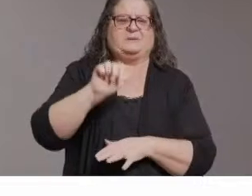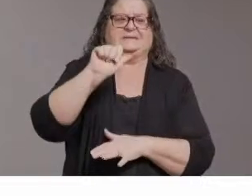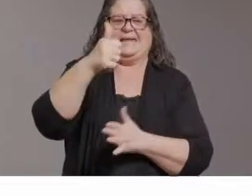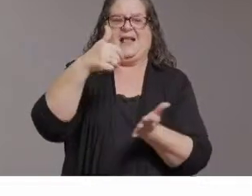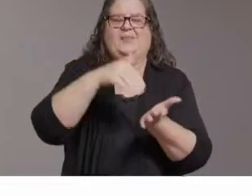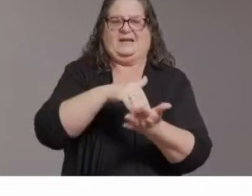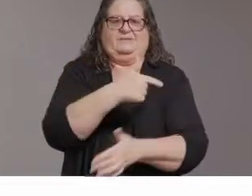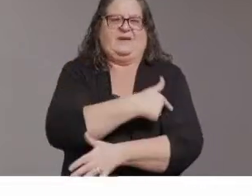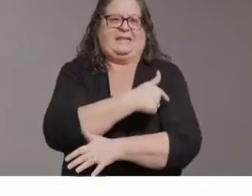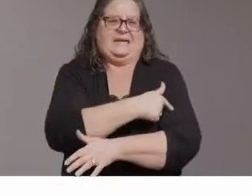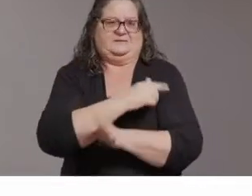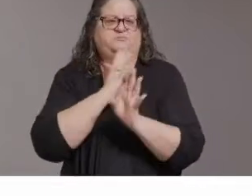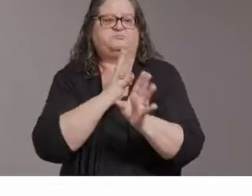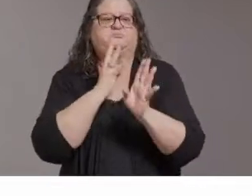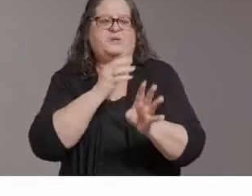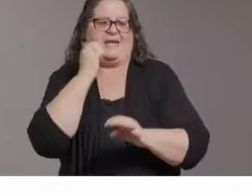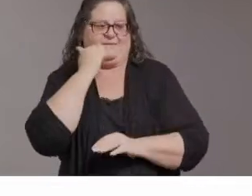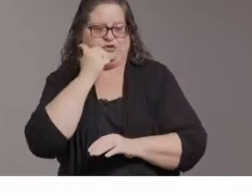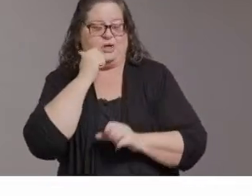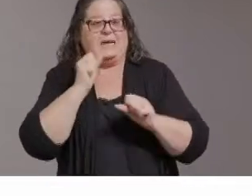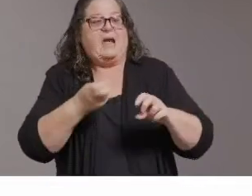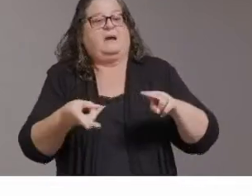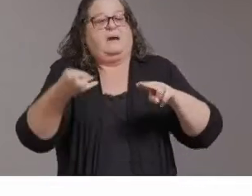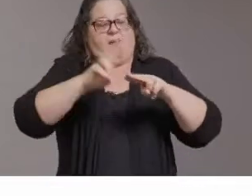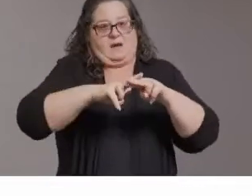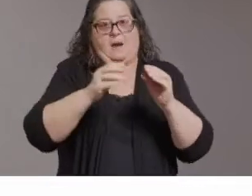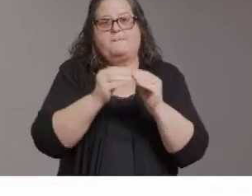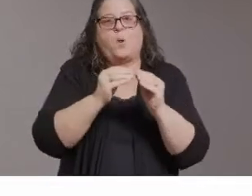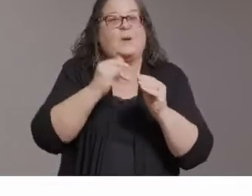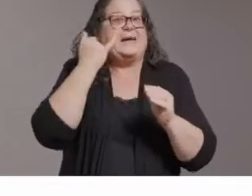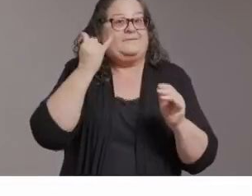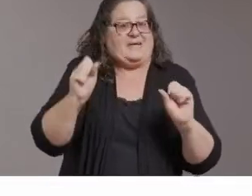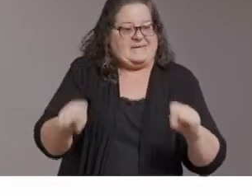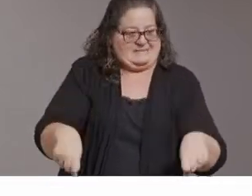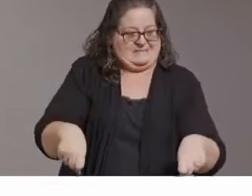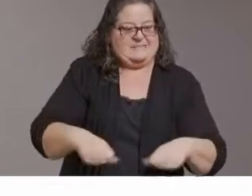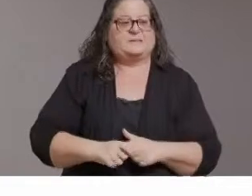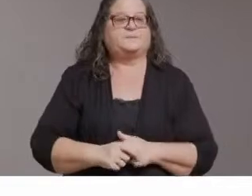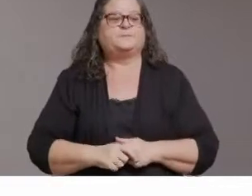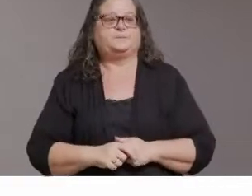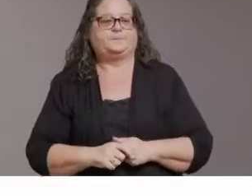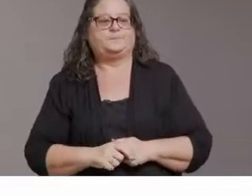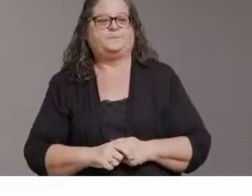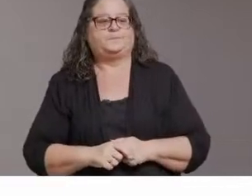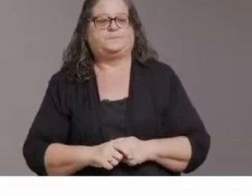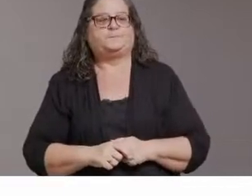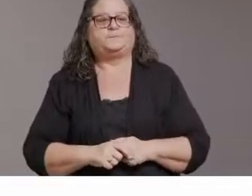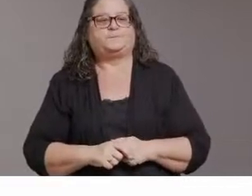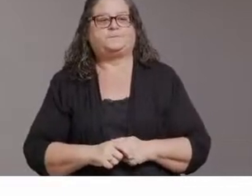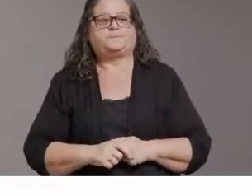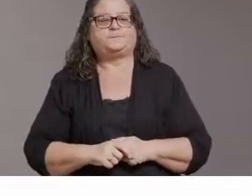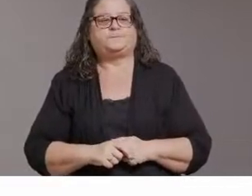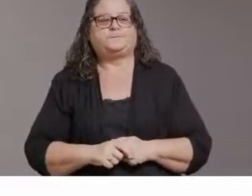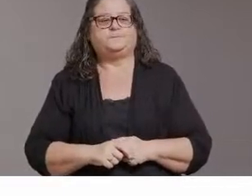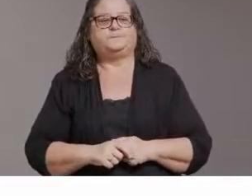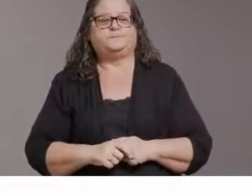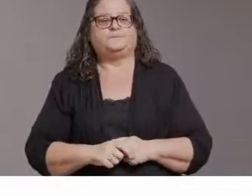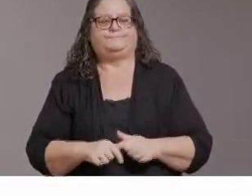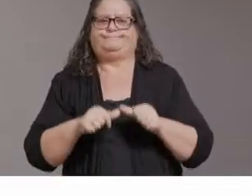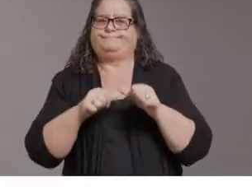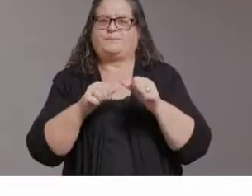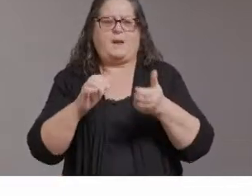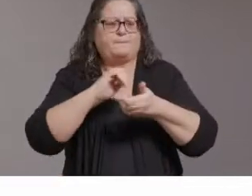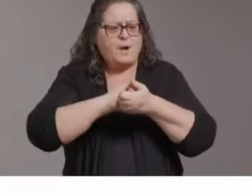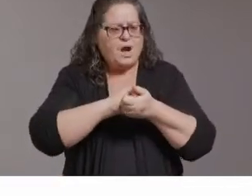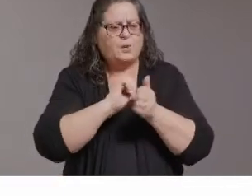does have the ability to significantly increase if the demand requires. So this is a continued partnership. The Arizona